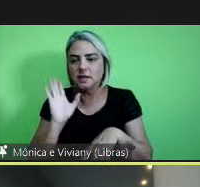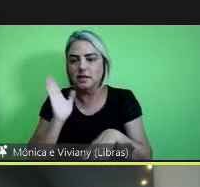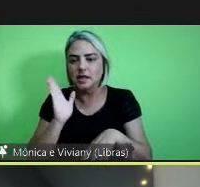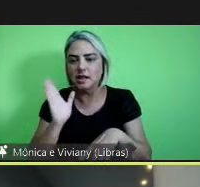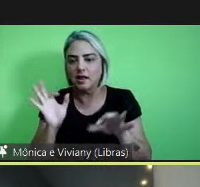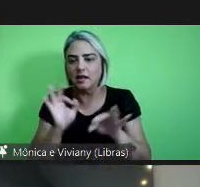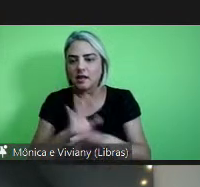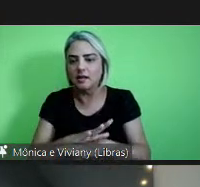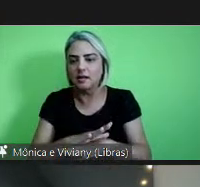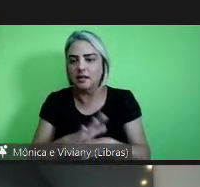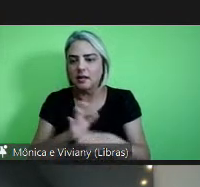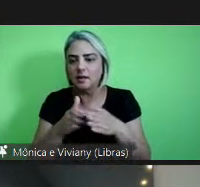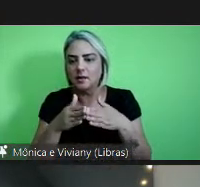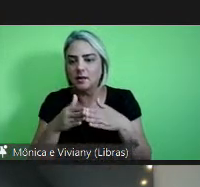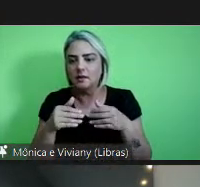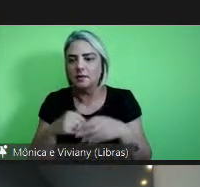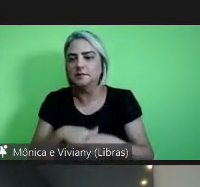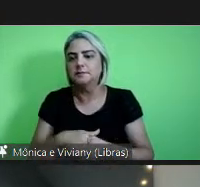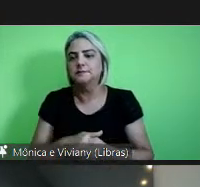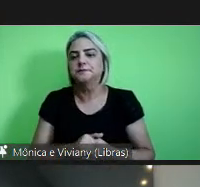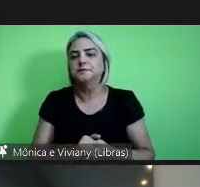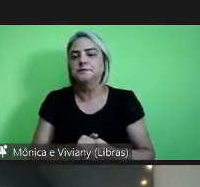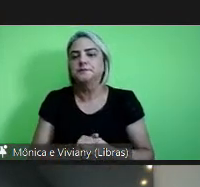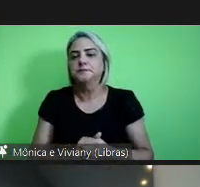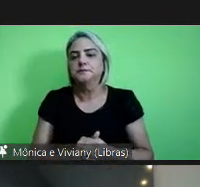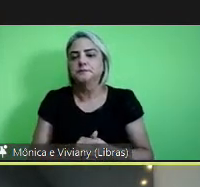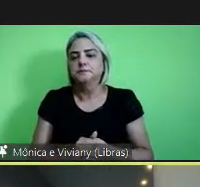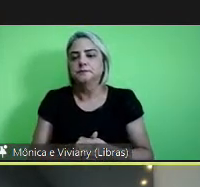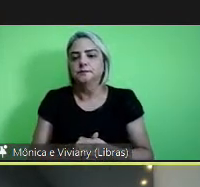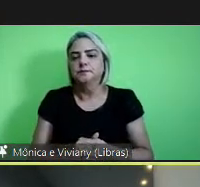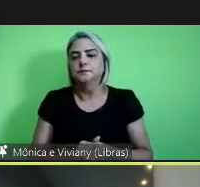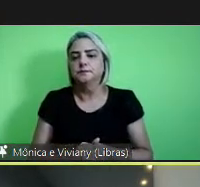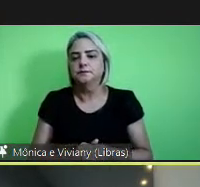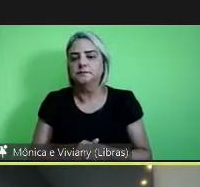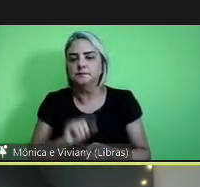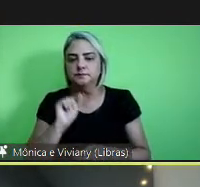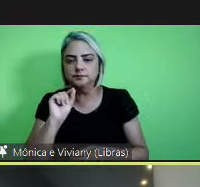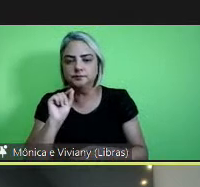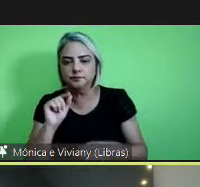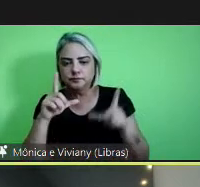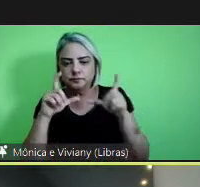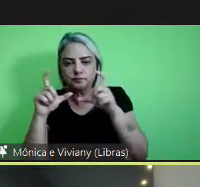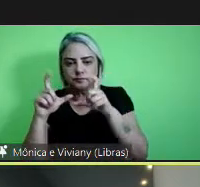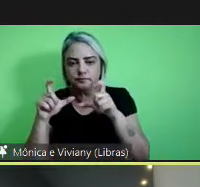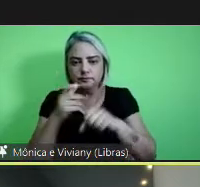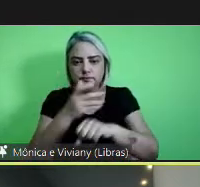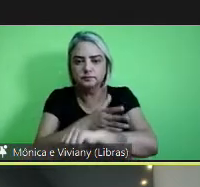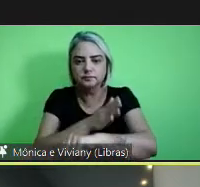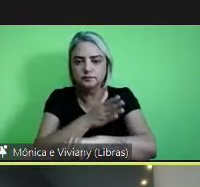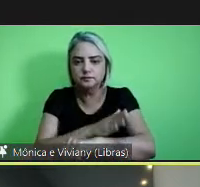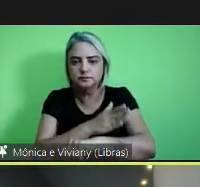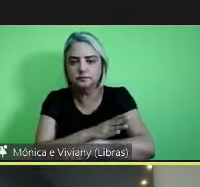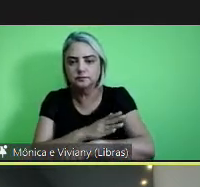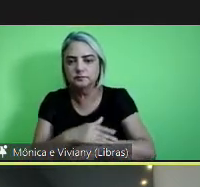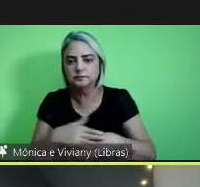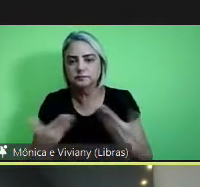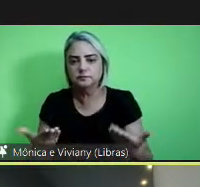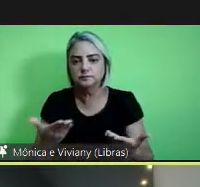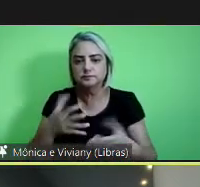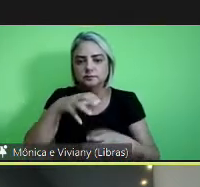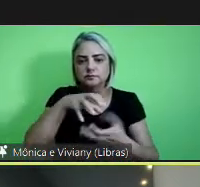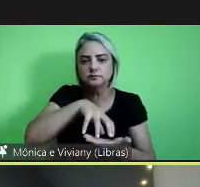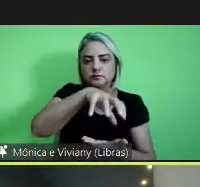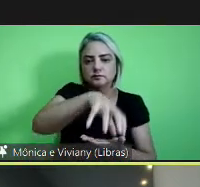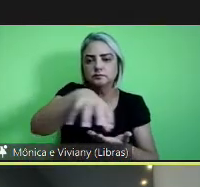Por gentileza, pode concluir. I'm Obrigada. finalizing, okay, sorry. Just these some of the